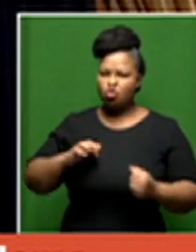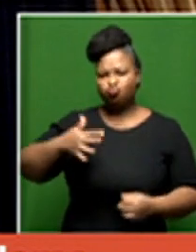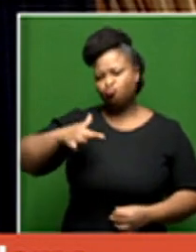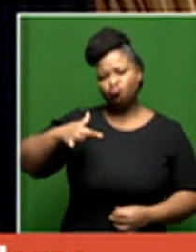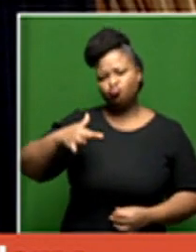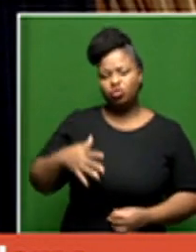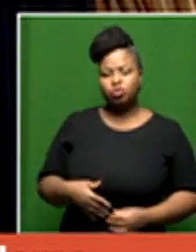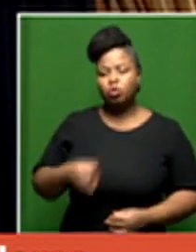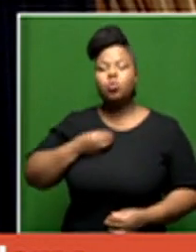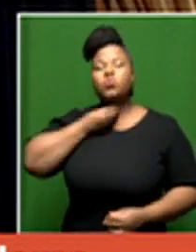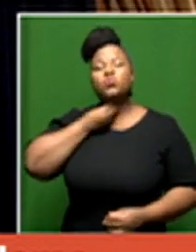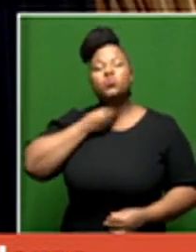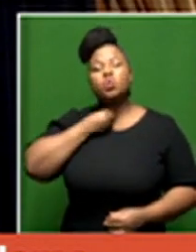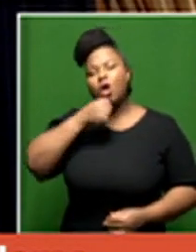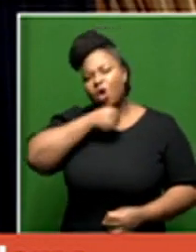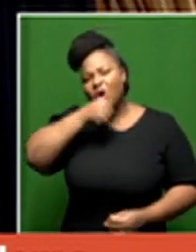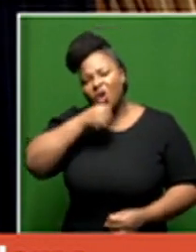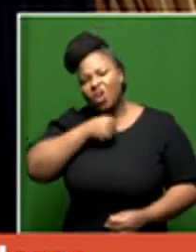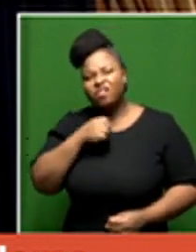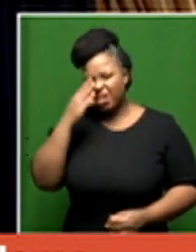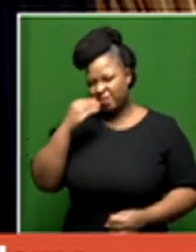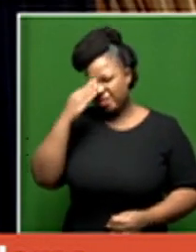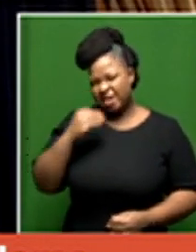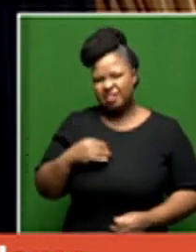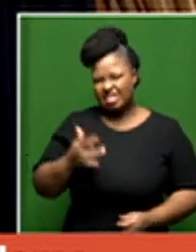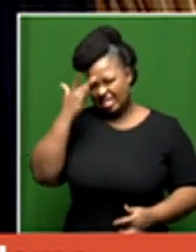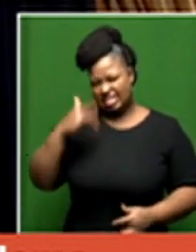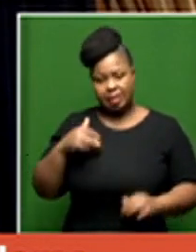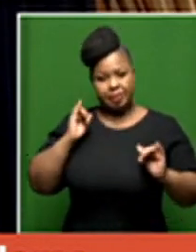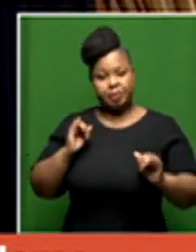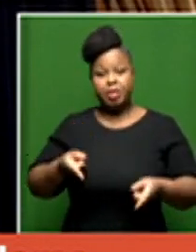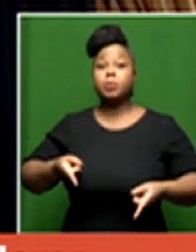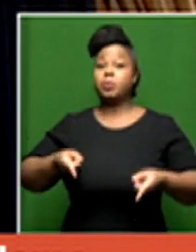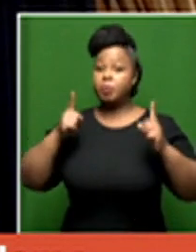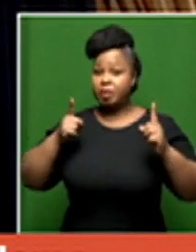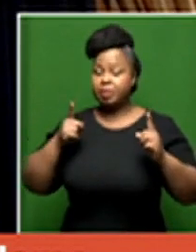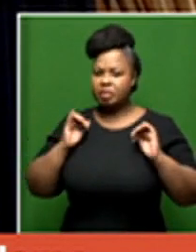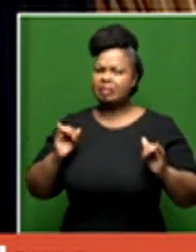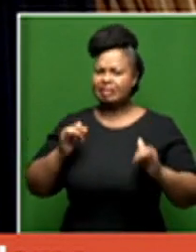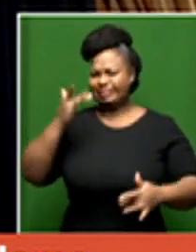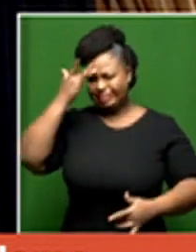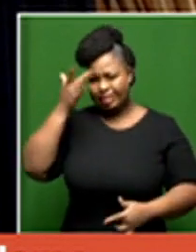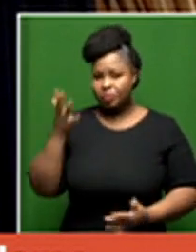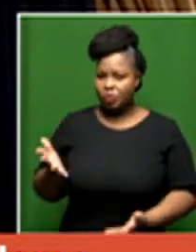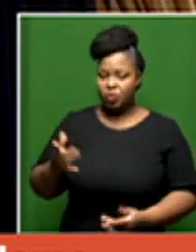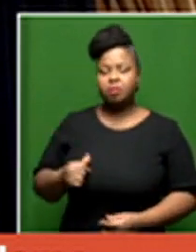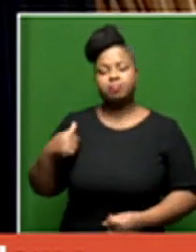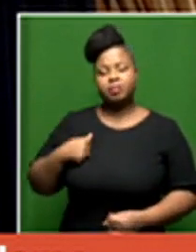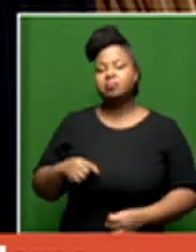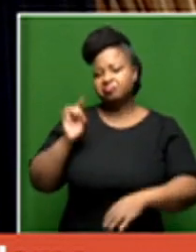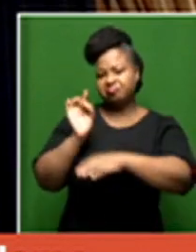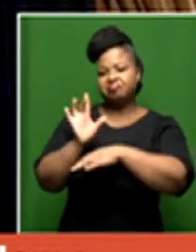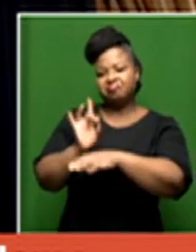milder, just a cough, sore throat, and a bit of a runny nose, you don't really feel ill. But if they're feeling as severely ill like that, I would